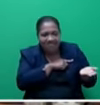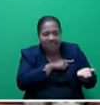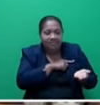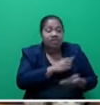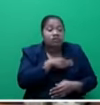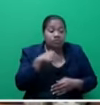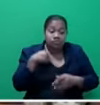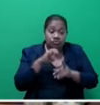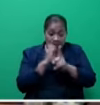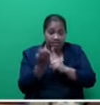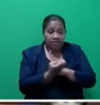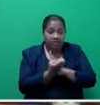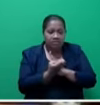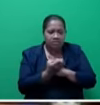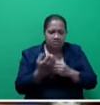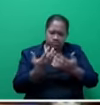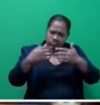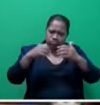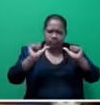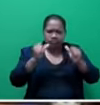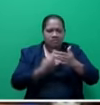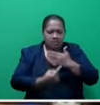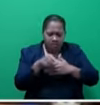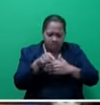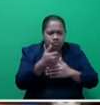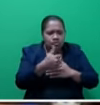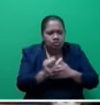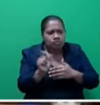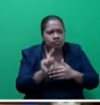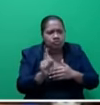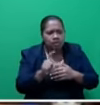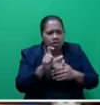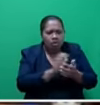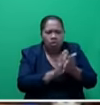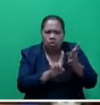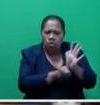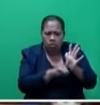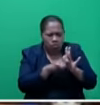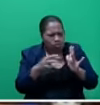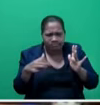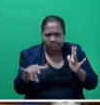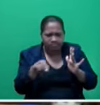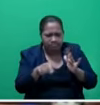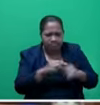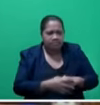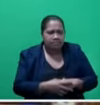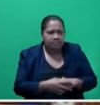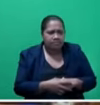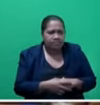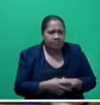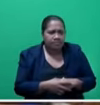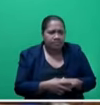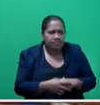Ministry of Environment has successfully phased out the use of chlorofluorocarbons and the halongs on the